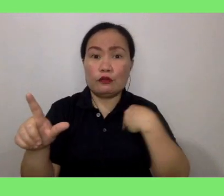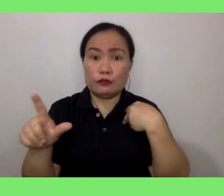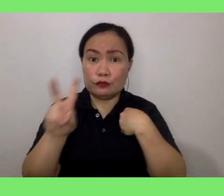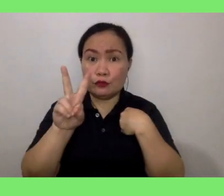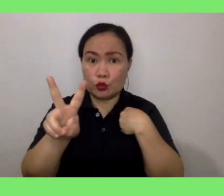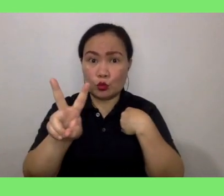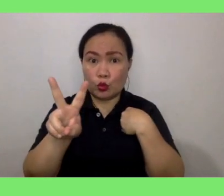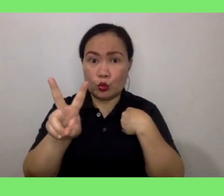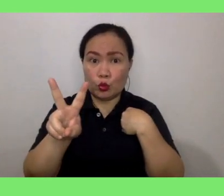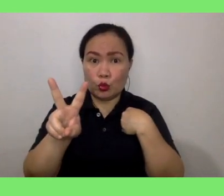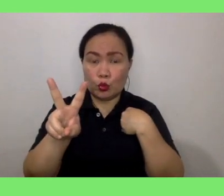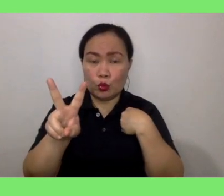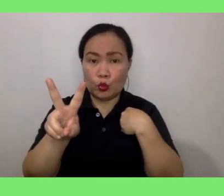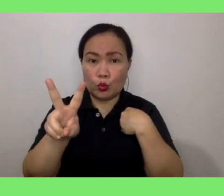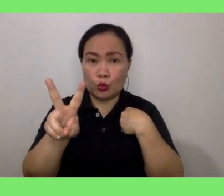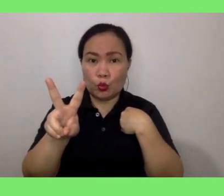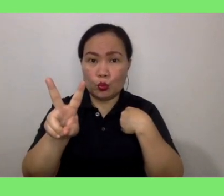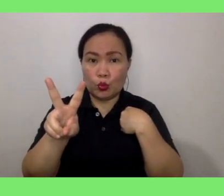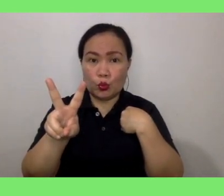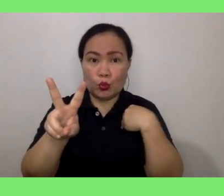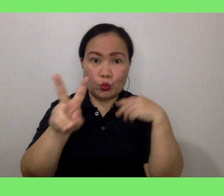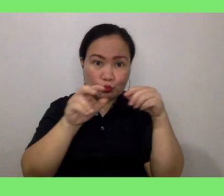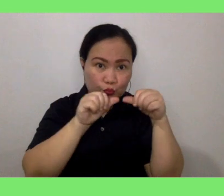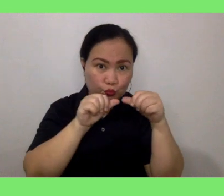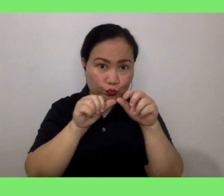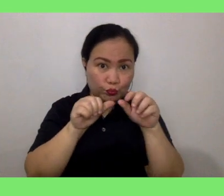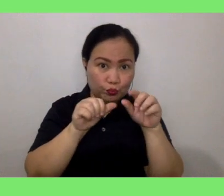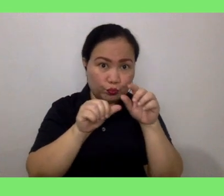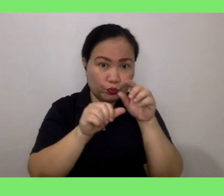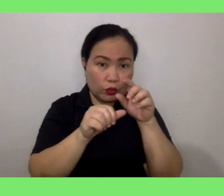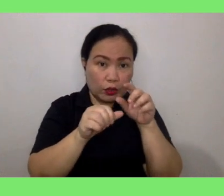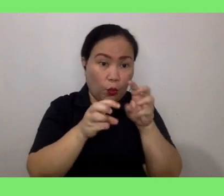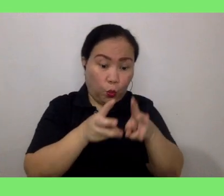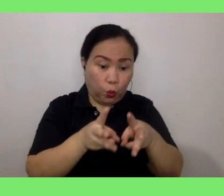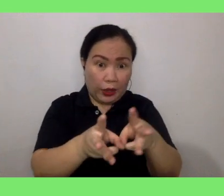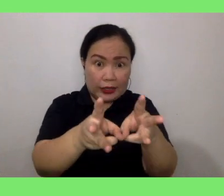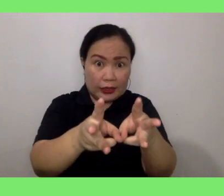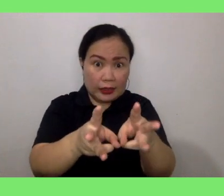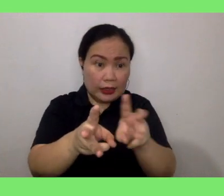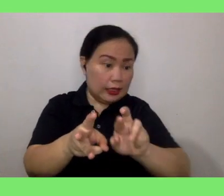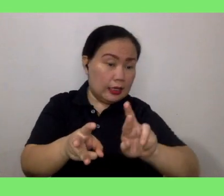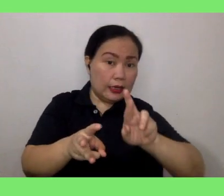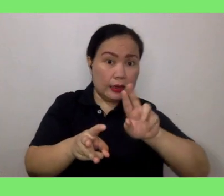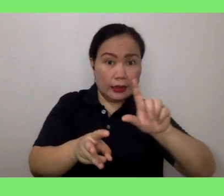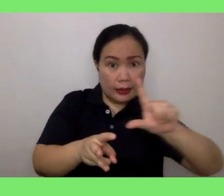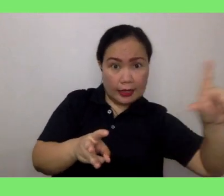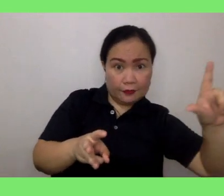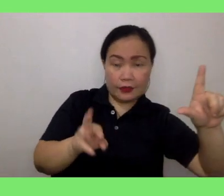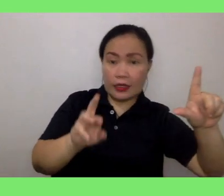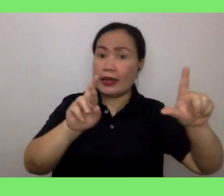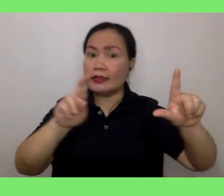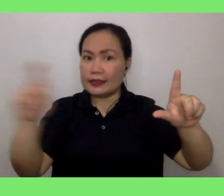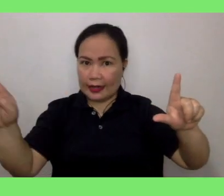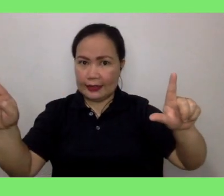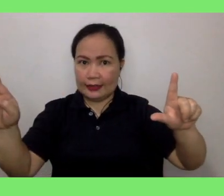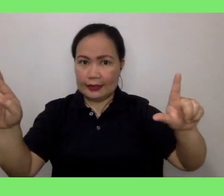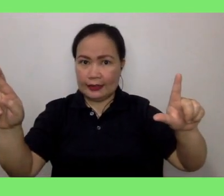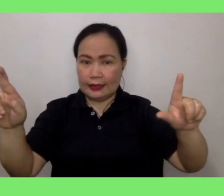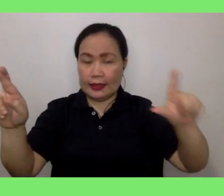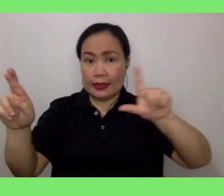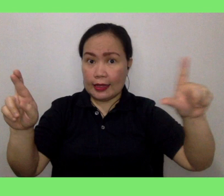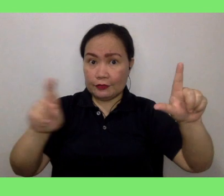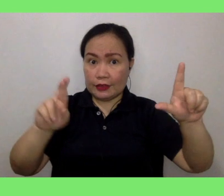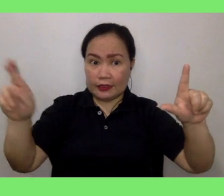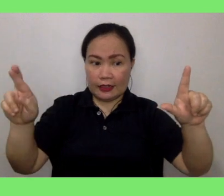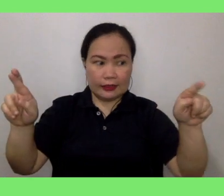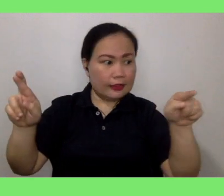have two infinite directions. Okay? Because we have two arrowheads in a line. Tatandaan po